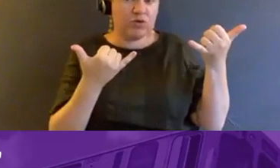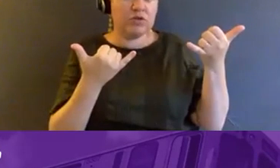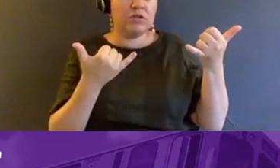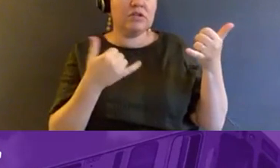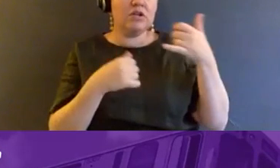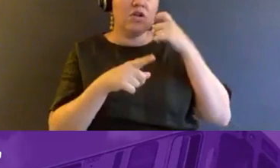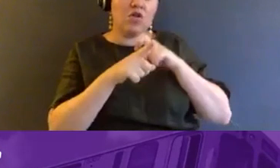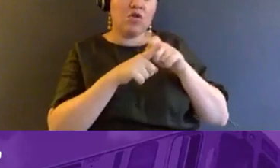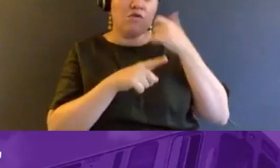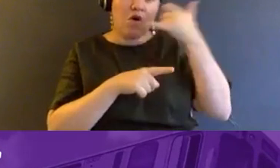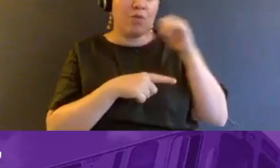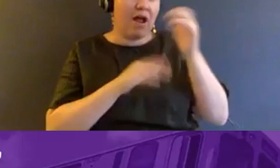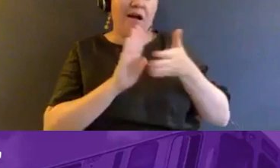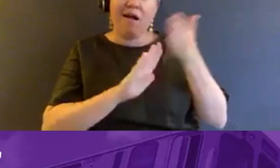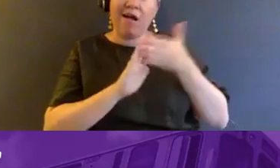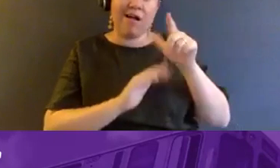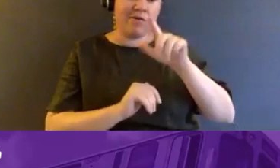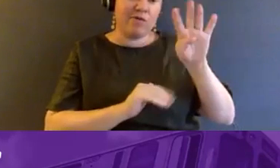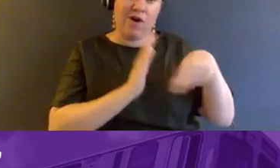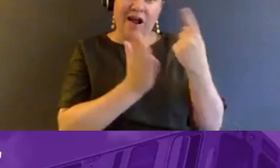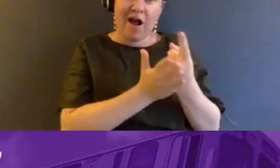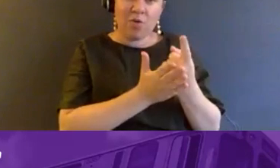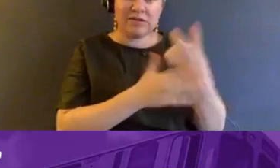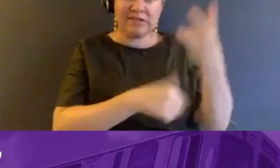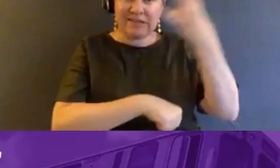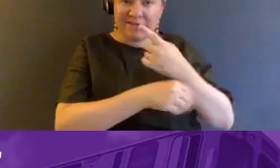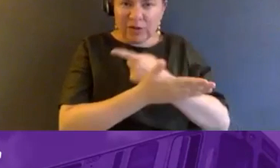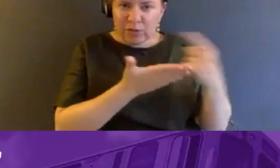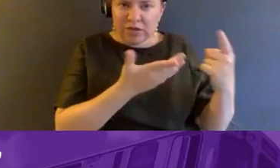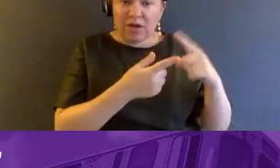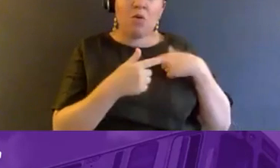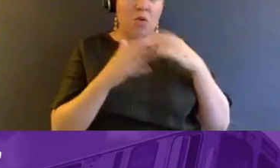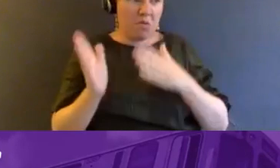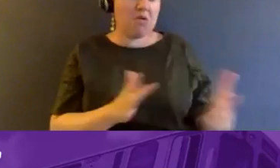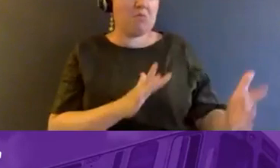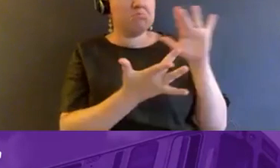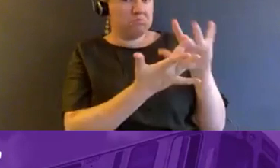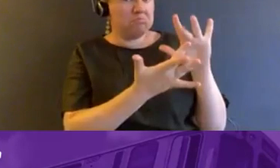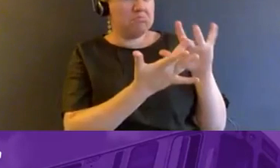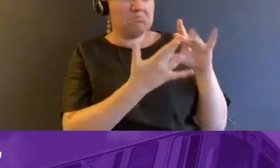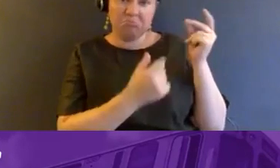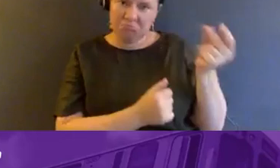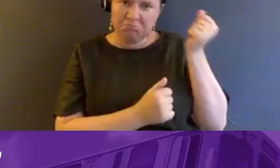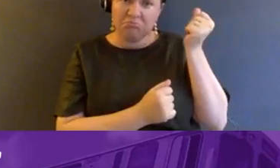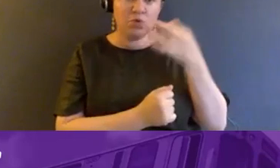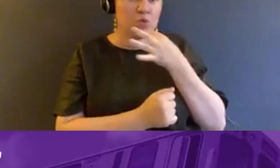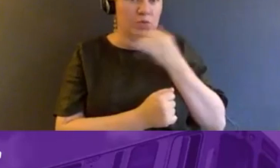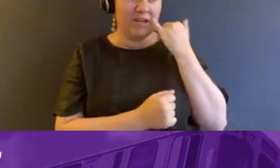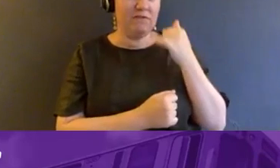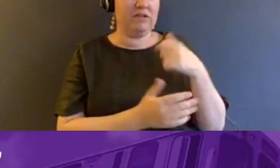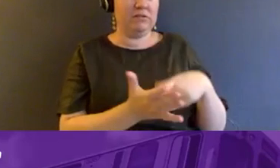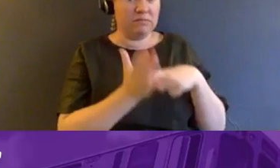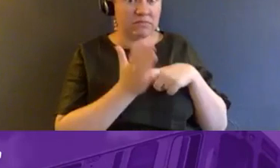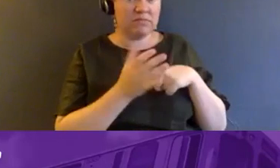line won't be operational 24/7, we will plan on getting back to people ASAP. If it's in a dire emergency, obviously